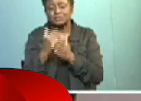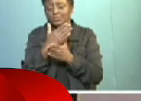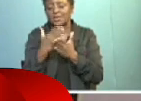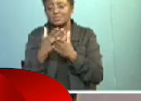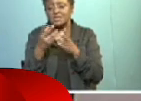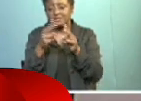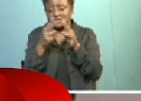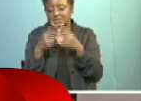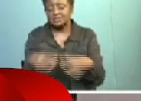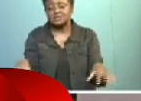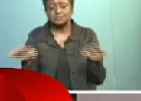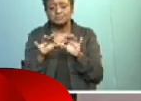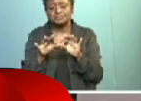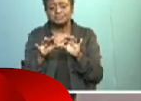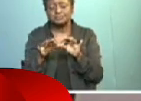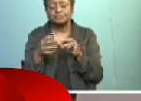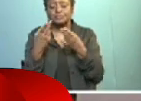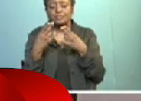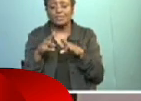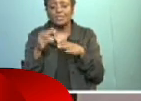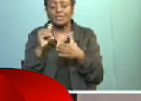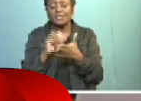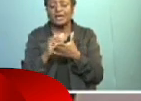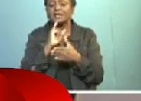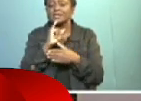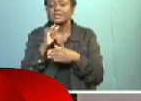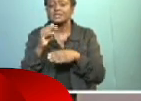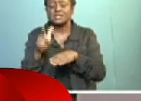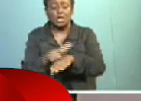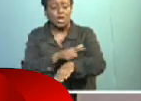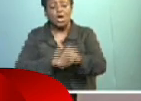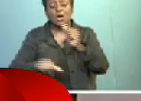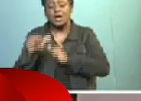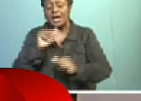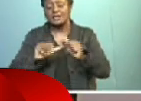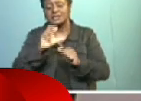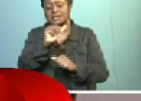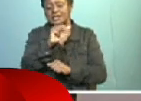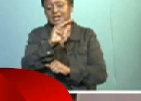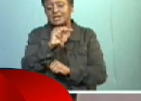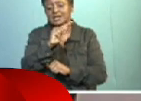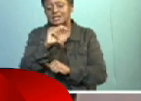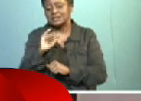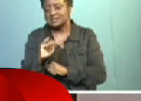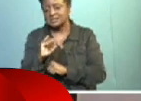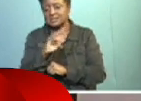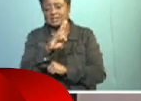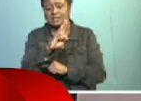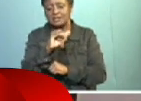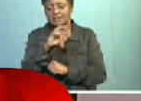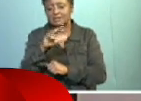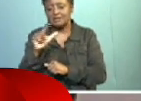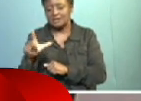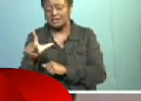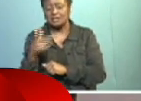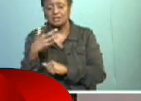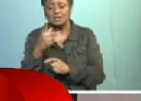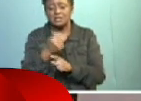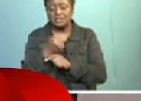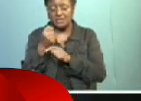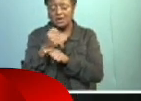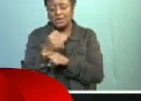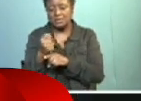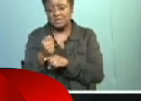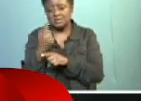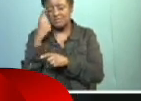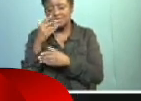pivotal happened, and that is long-acting antiretroviral therapy. For the last 5 years, this has